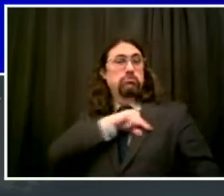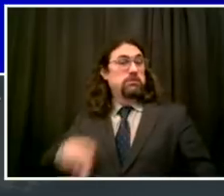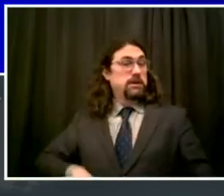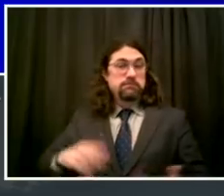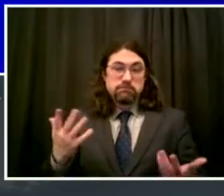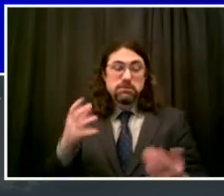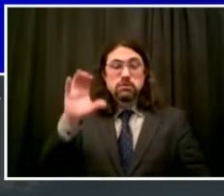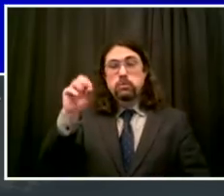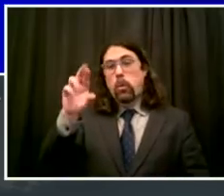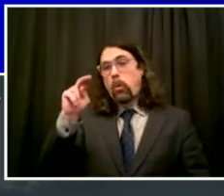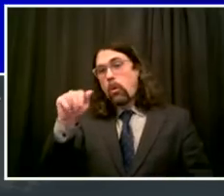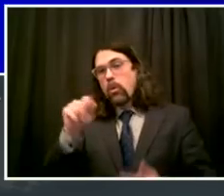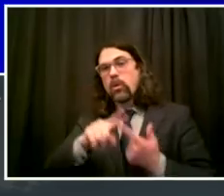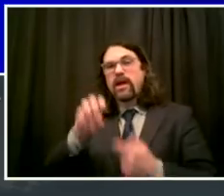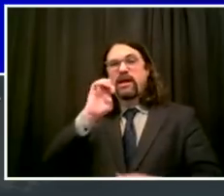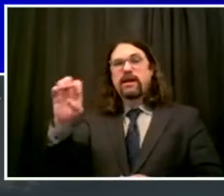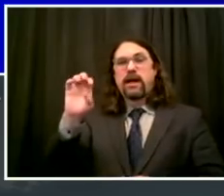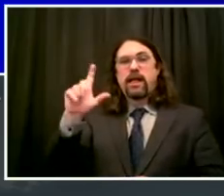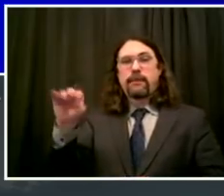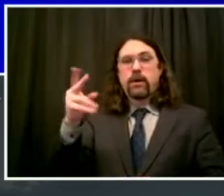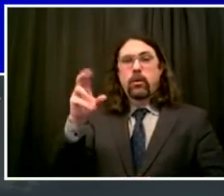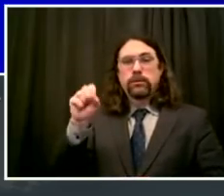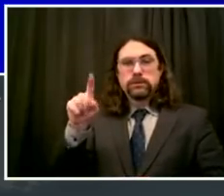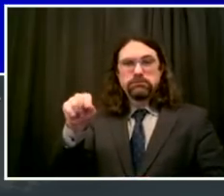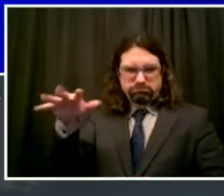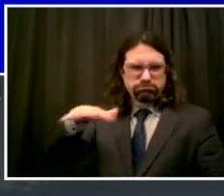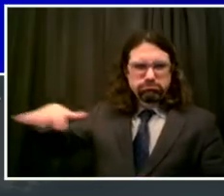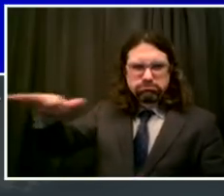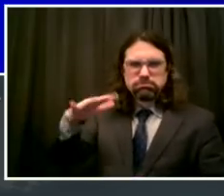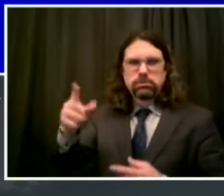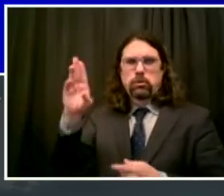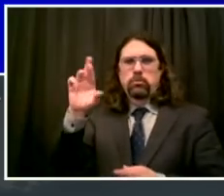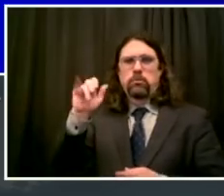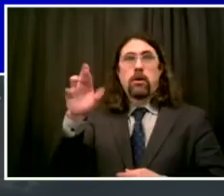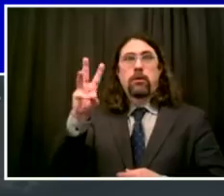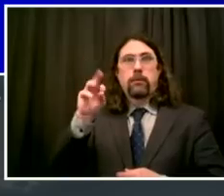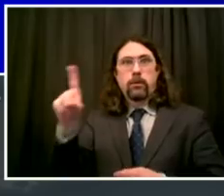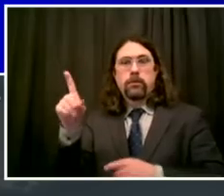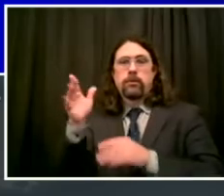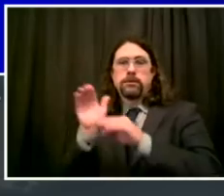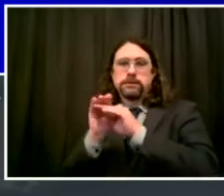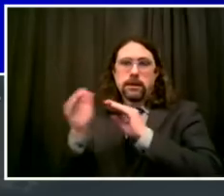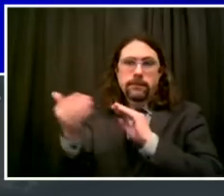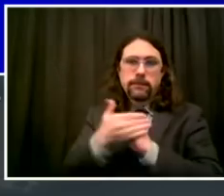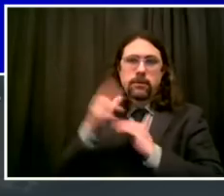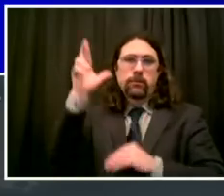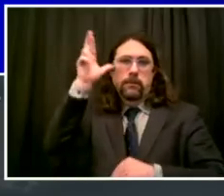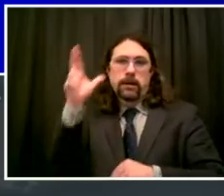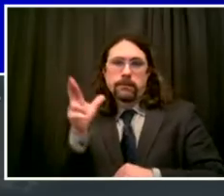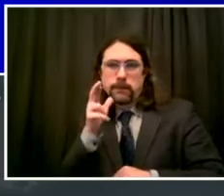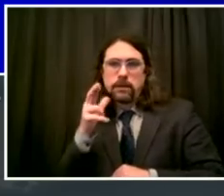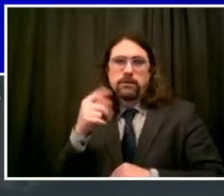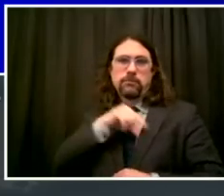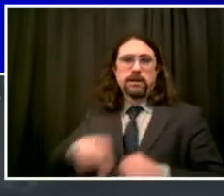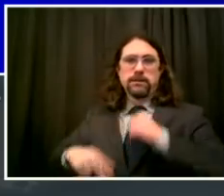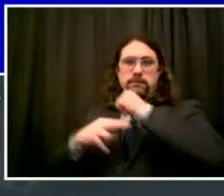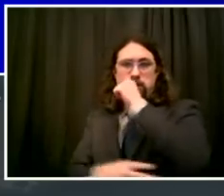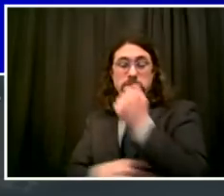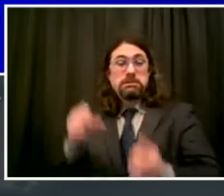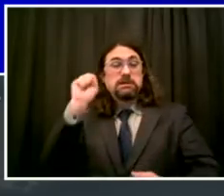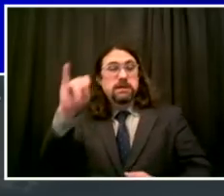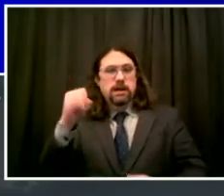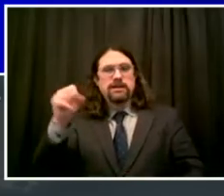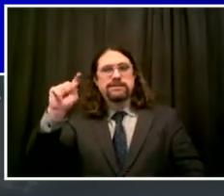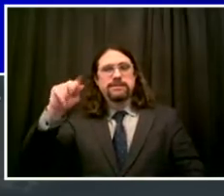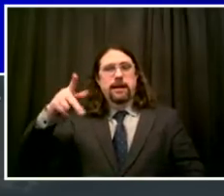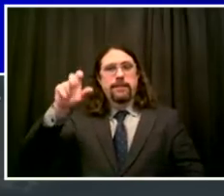and Far Rockaway, and Queensbridge. And in Staten Island, Stapleton and St. George, and Willowbrook. So